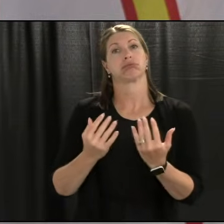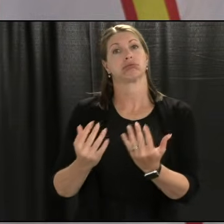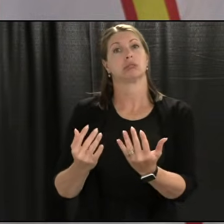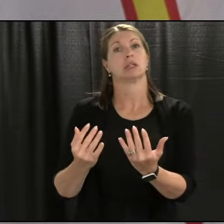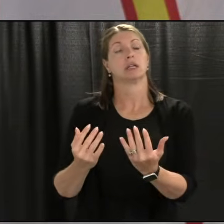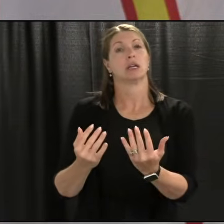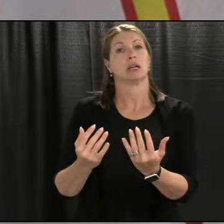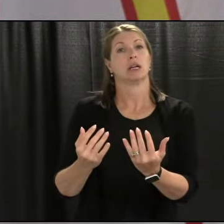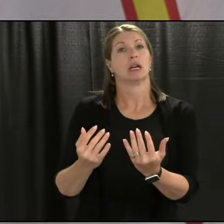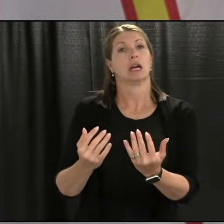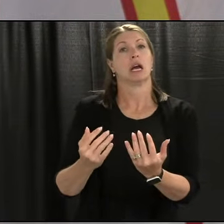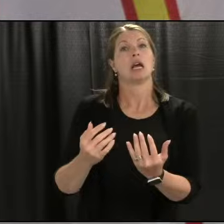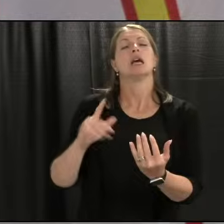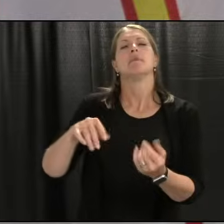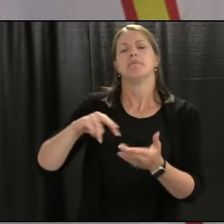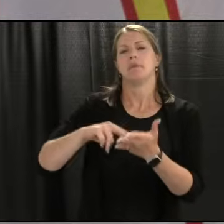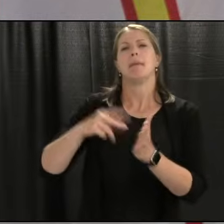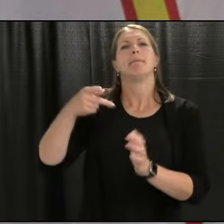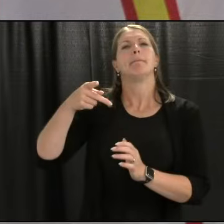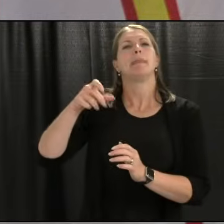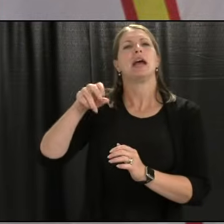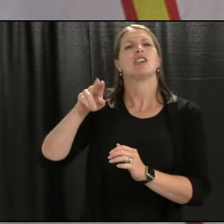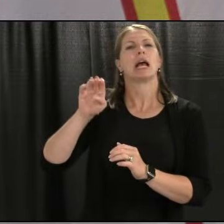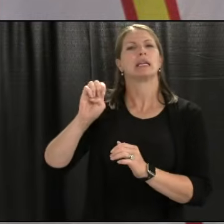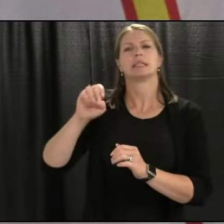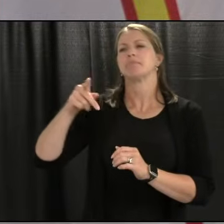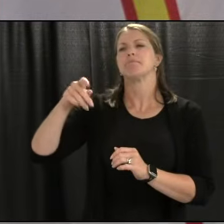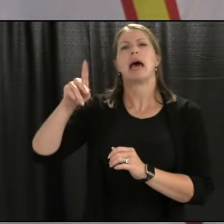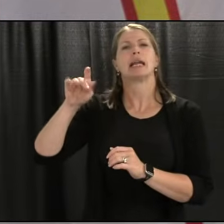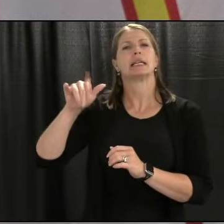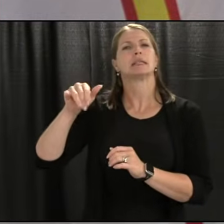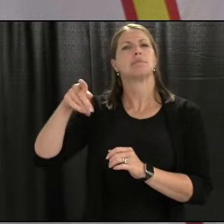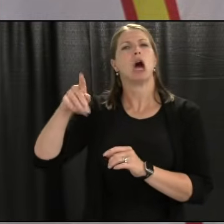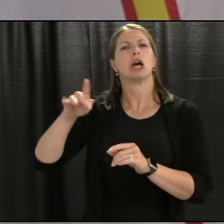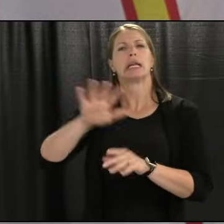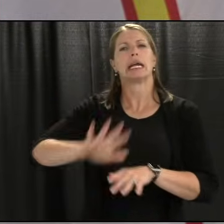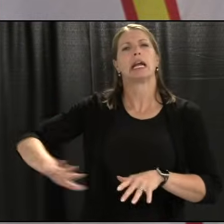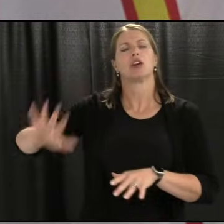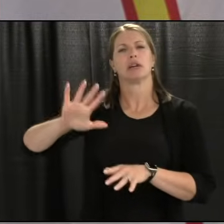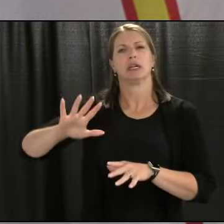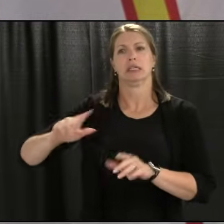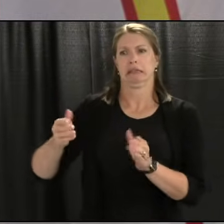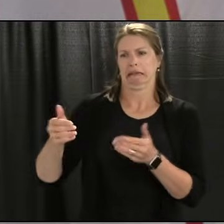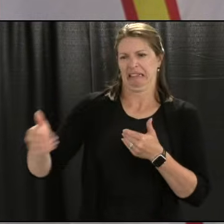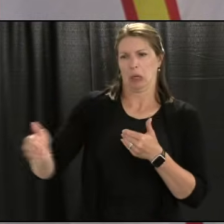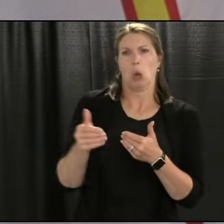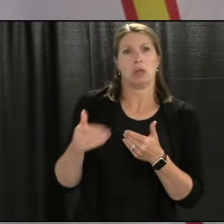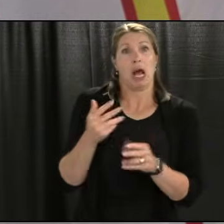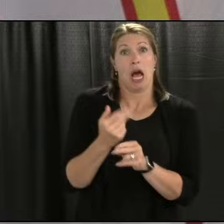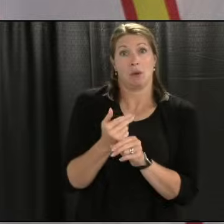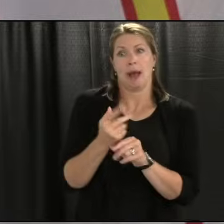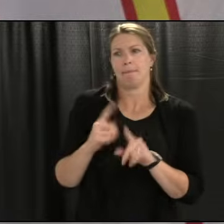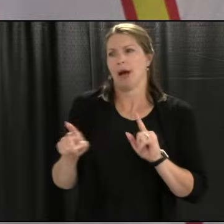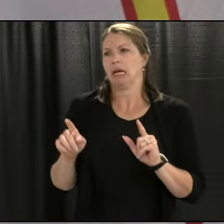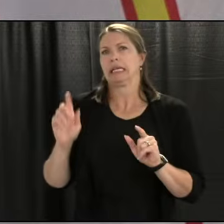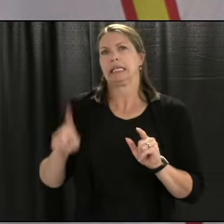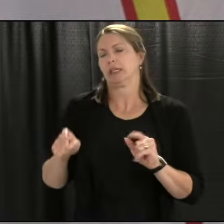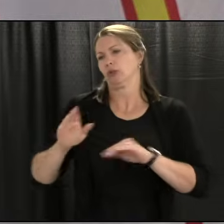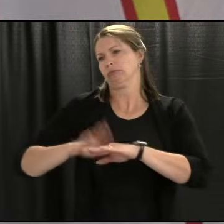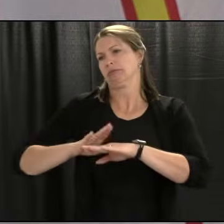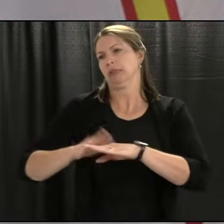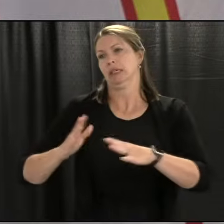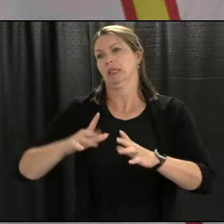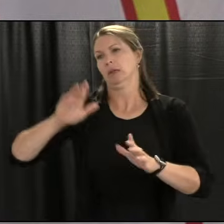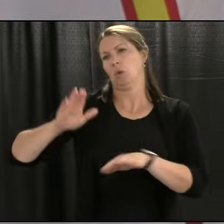of Three Island Pond area of Paradise. The incident management team is assessing the fire today